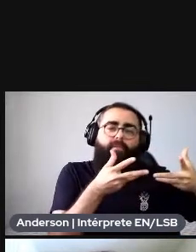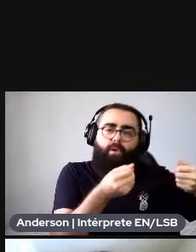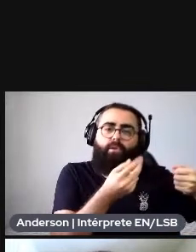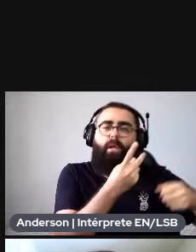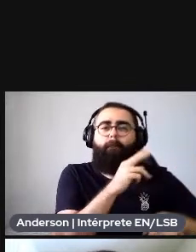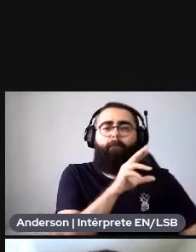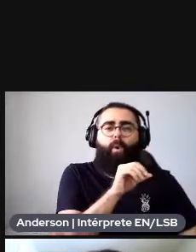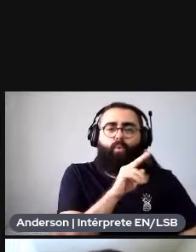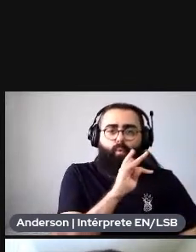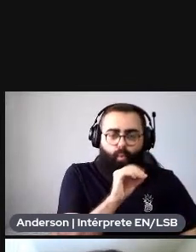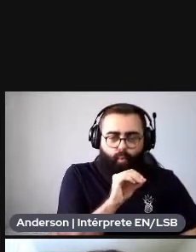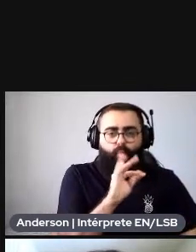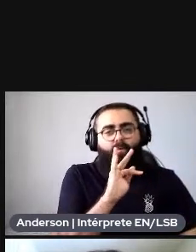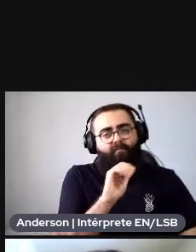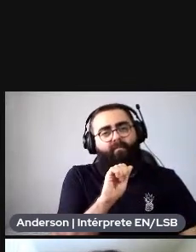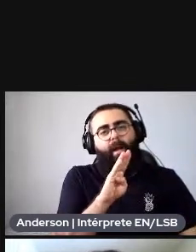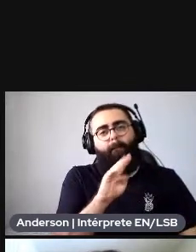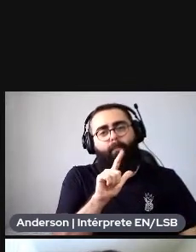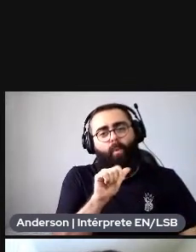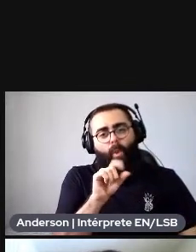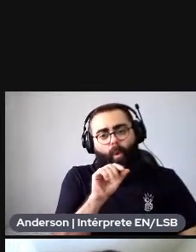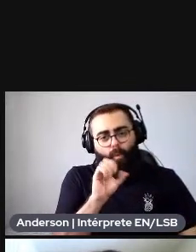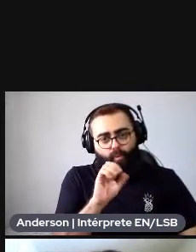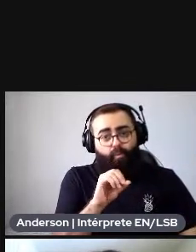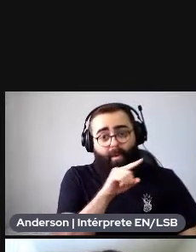whole thing is in focus.